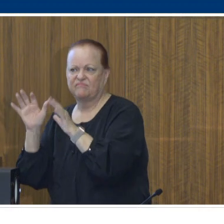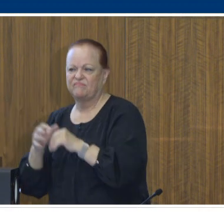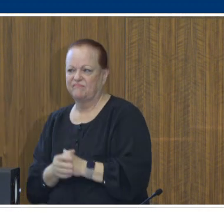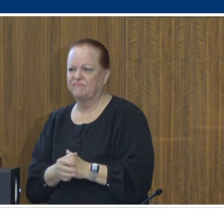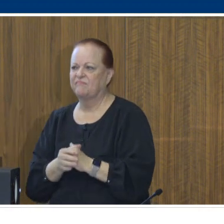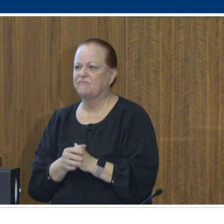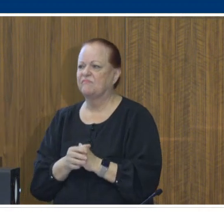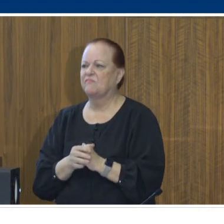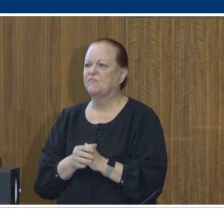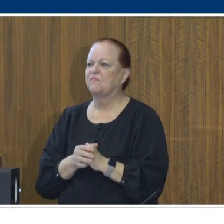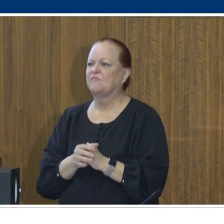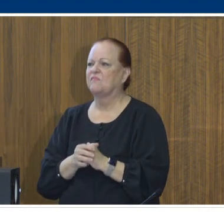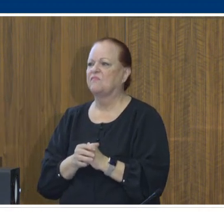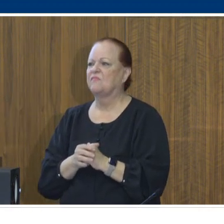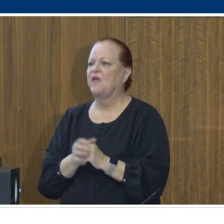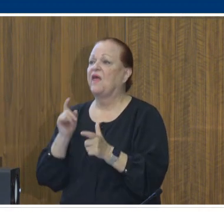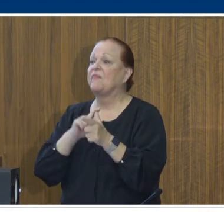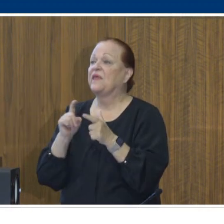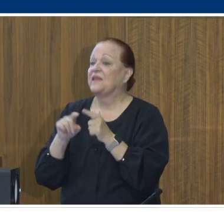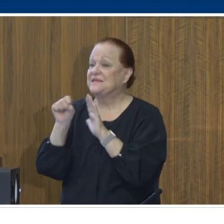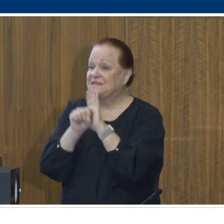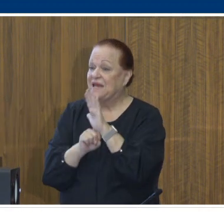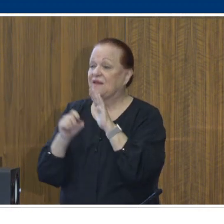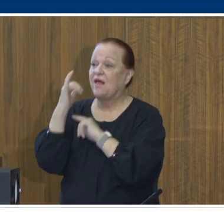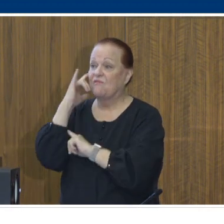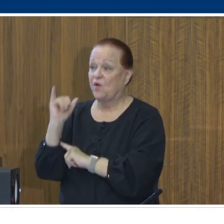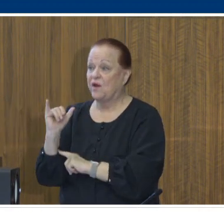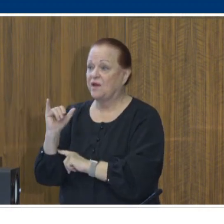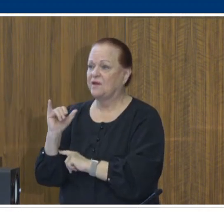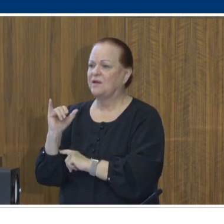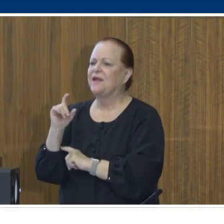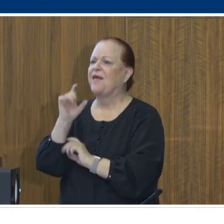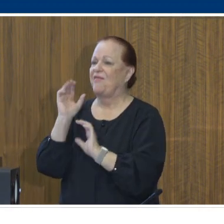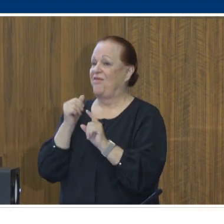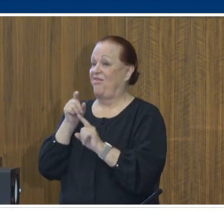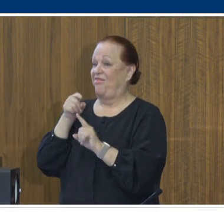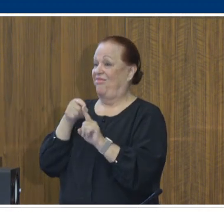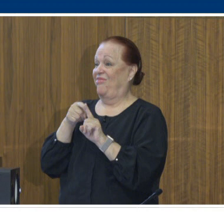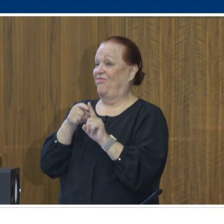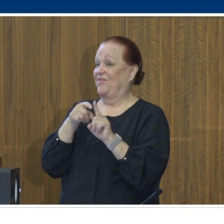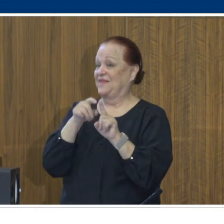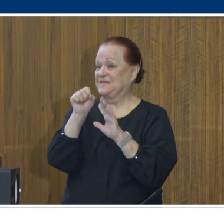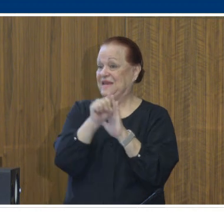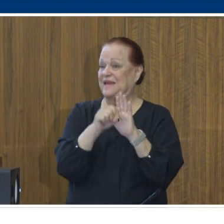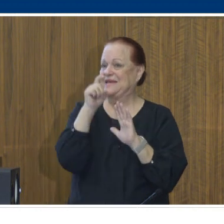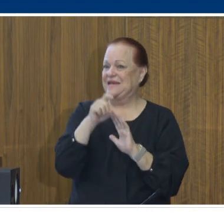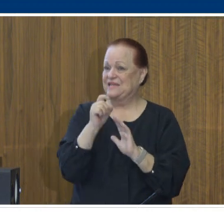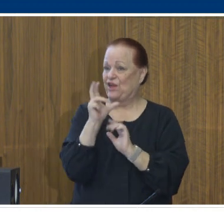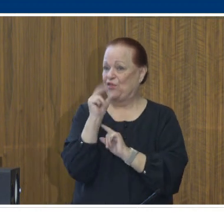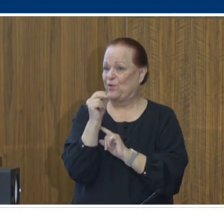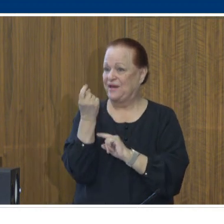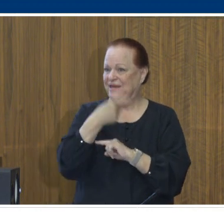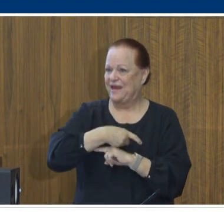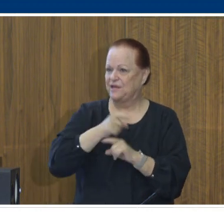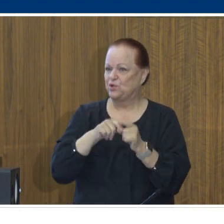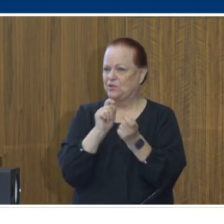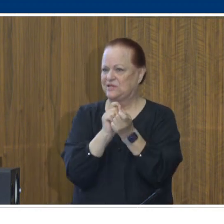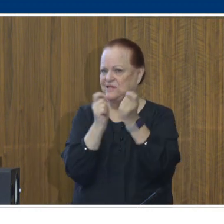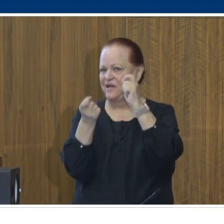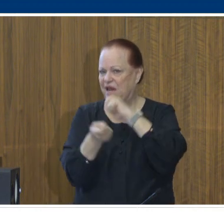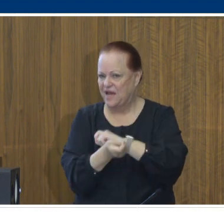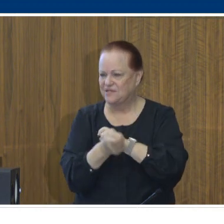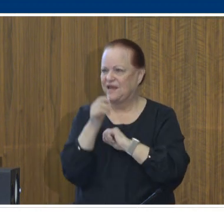Then the state of California needs 30 days to adjust that legacy format